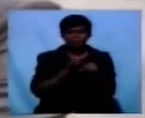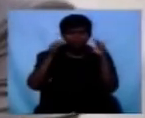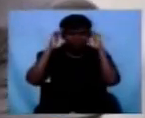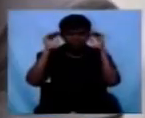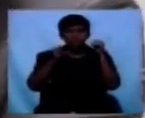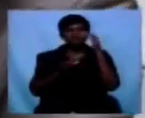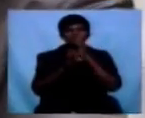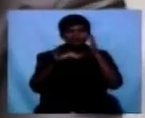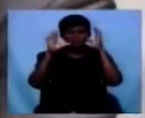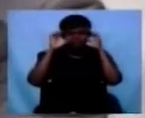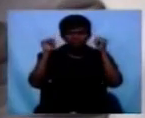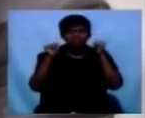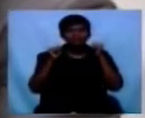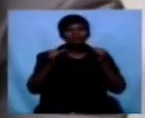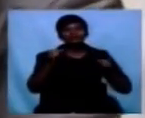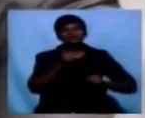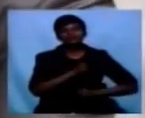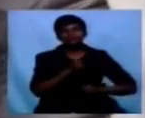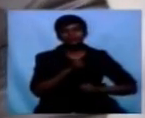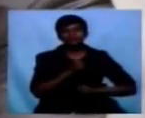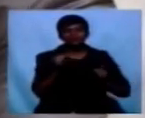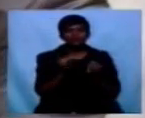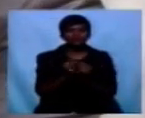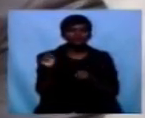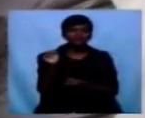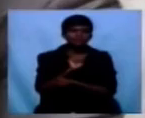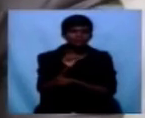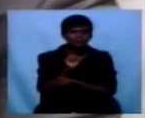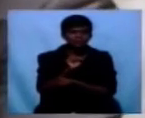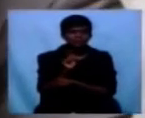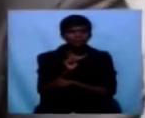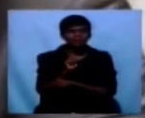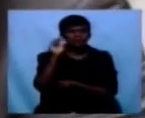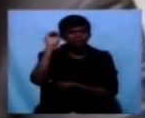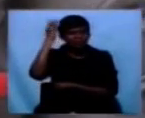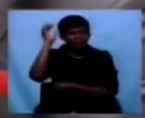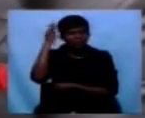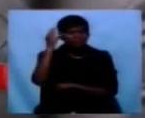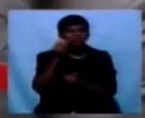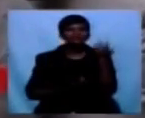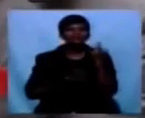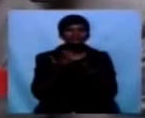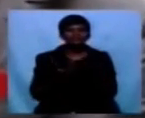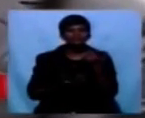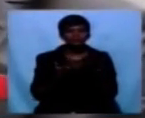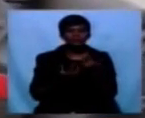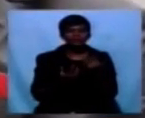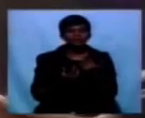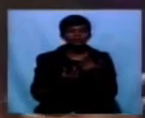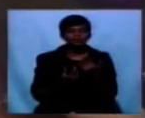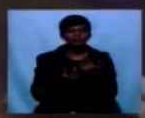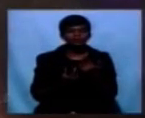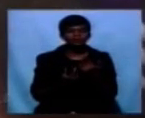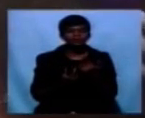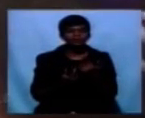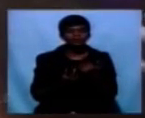vice president, military personnel, and vehicles of the emergency nature, ambulances, fire brigade, and military personnel driving